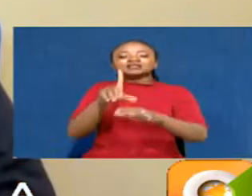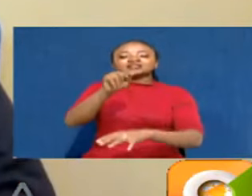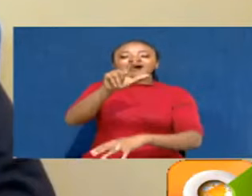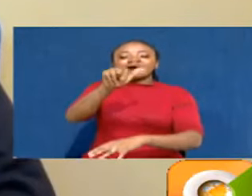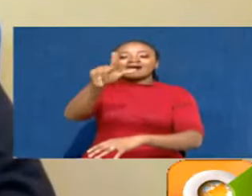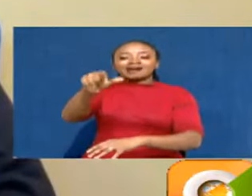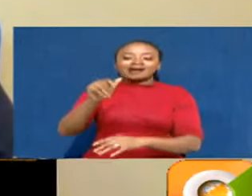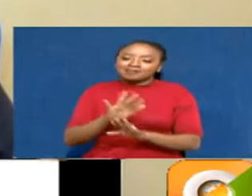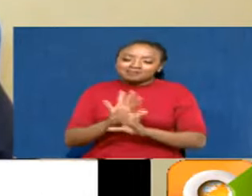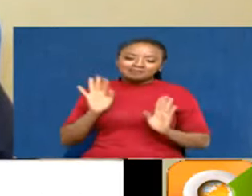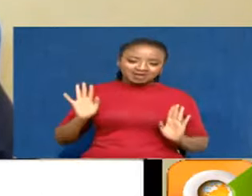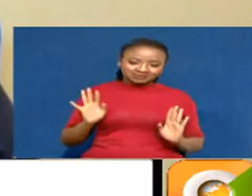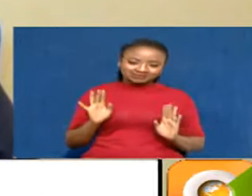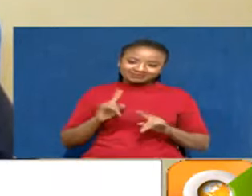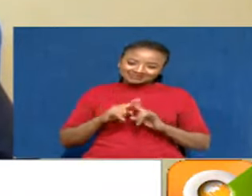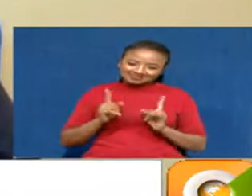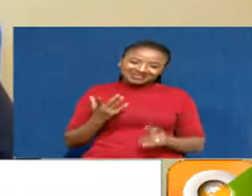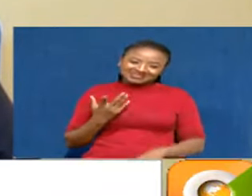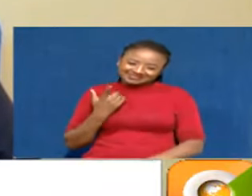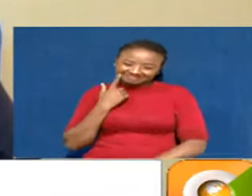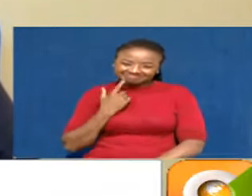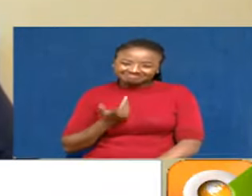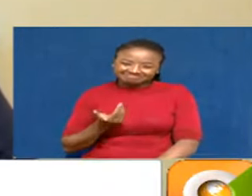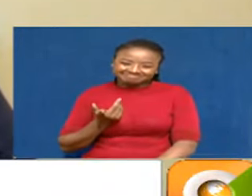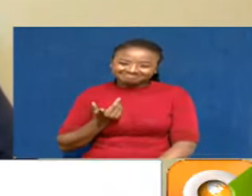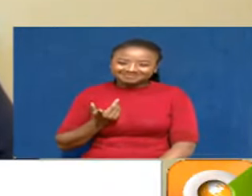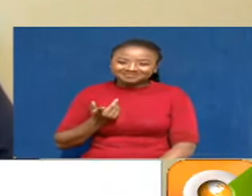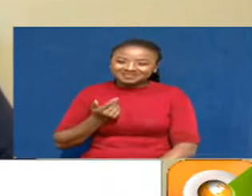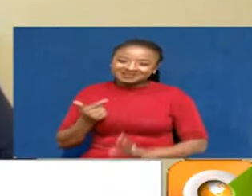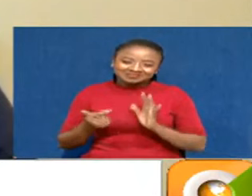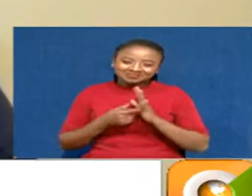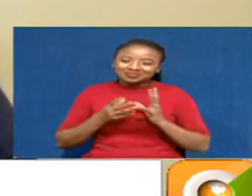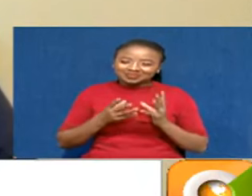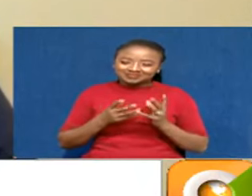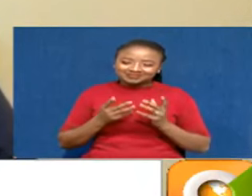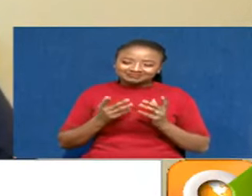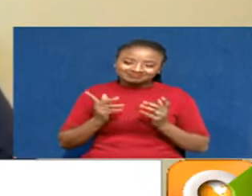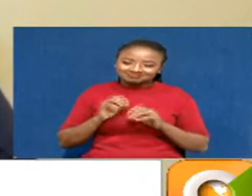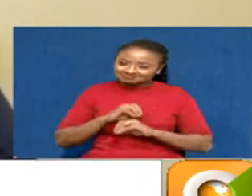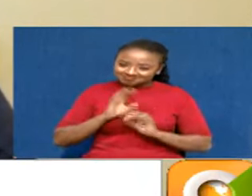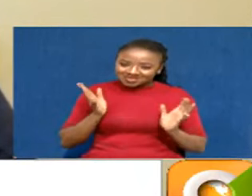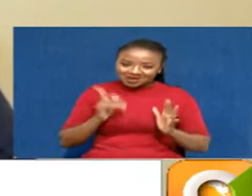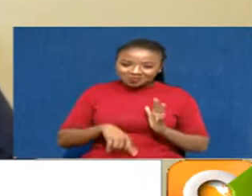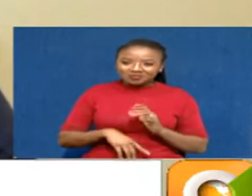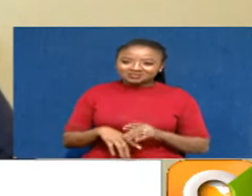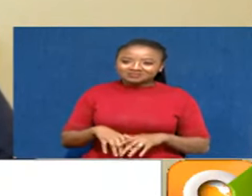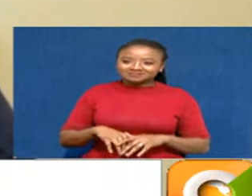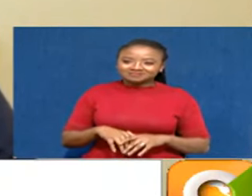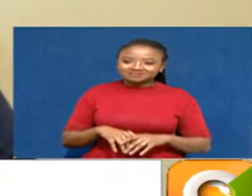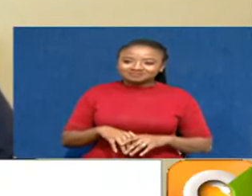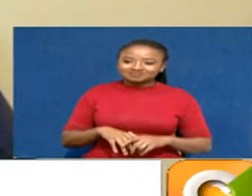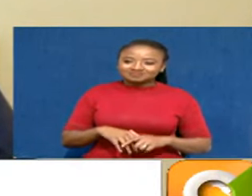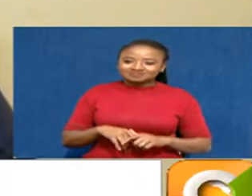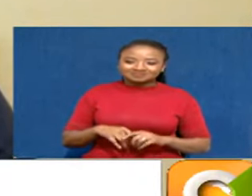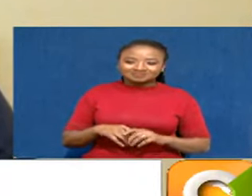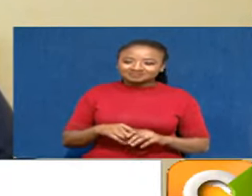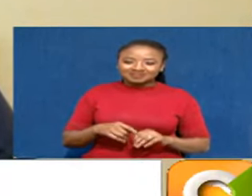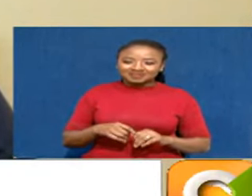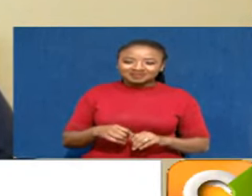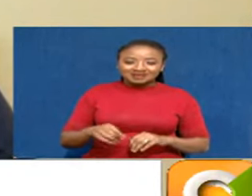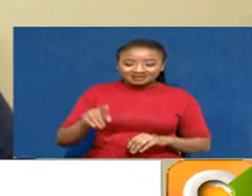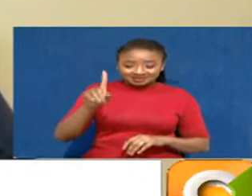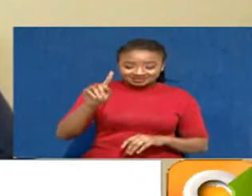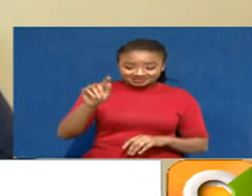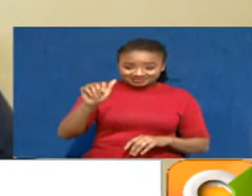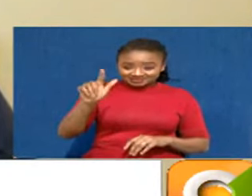being said, and just to make a critical point, actually, as Tala, our minimum loan size is